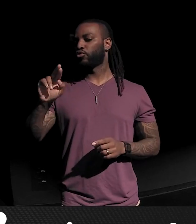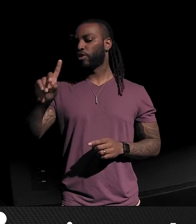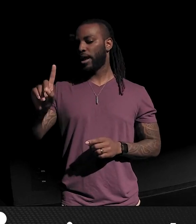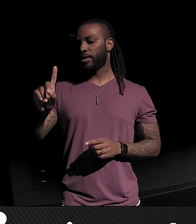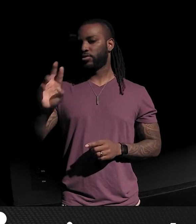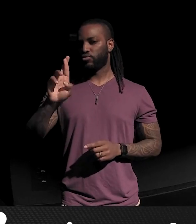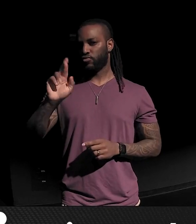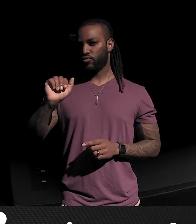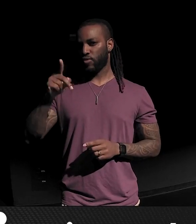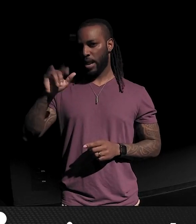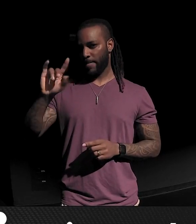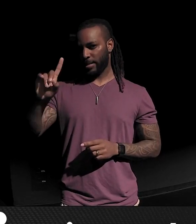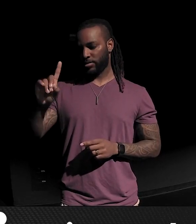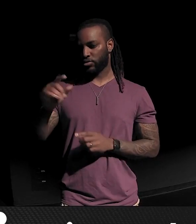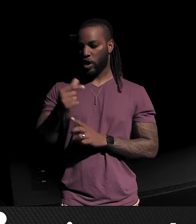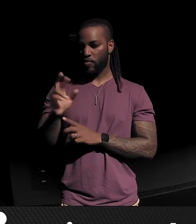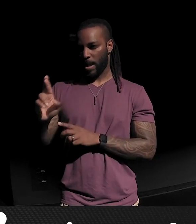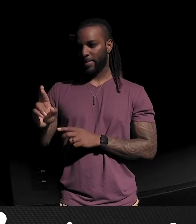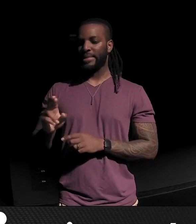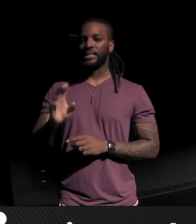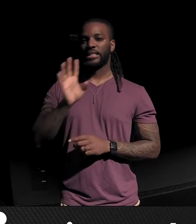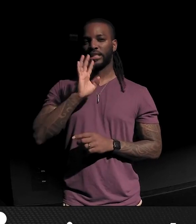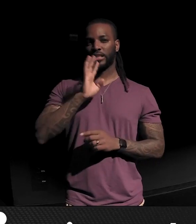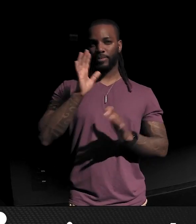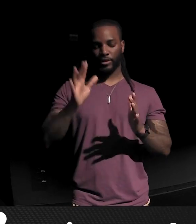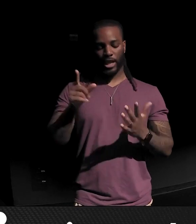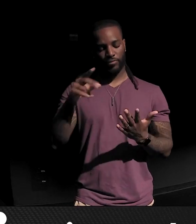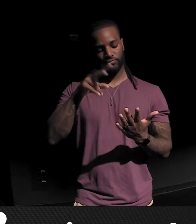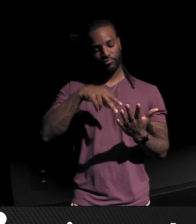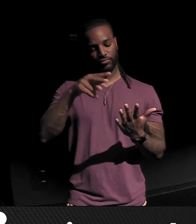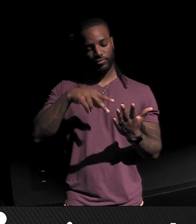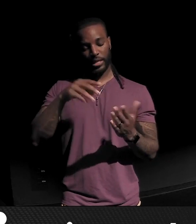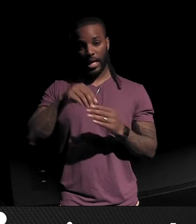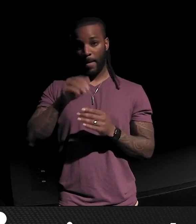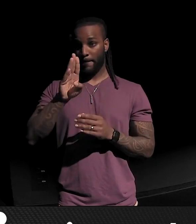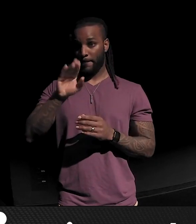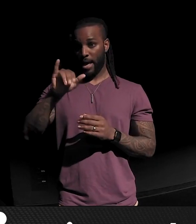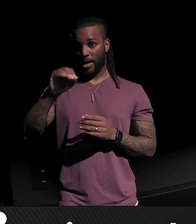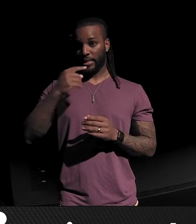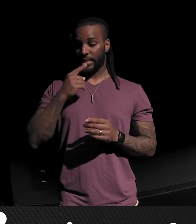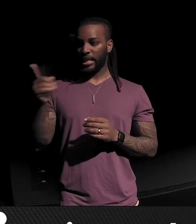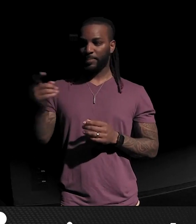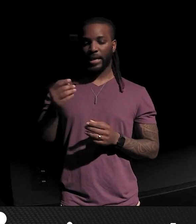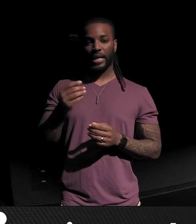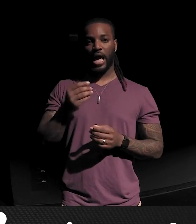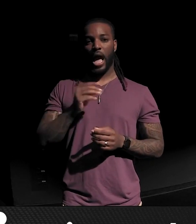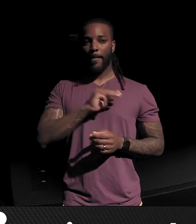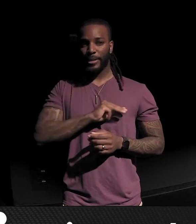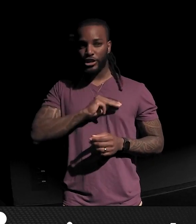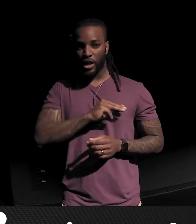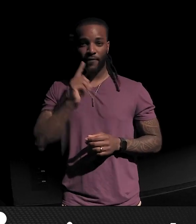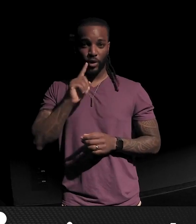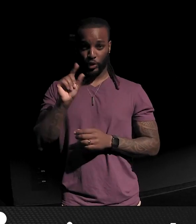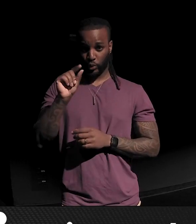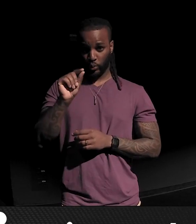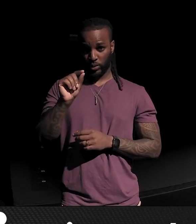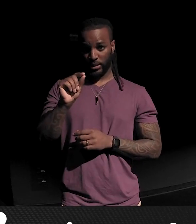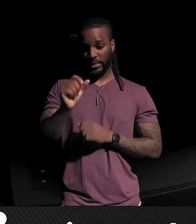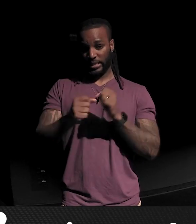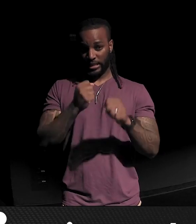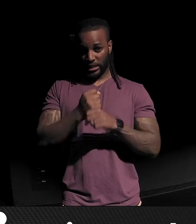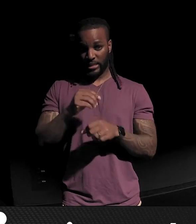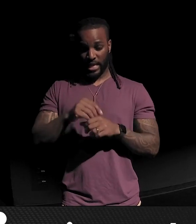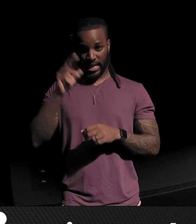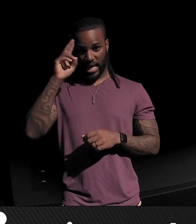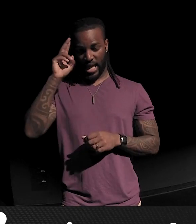about to address us, and they were reading his bio, and they said in his bio that he had been a missionary for 24 years in Haiti. And I immediately sat